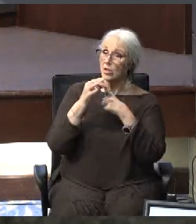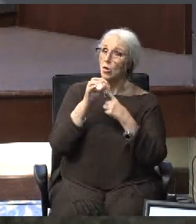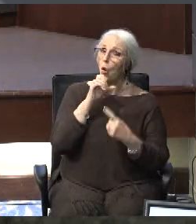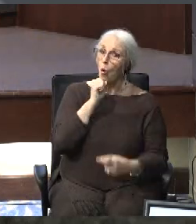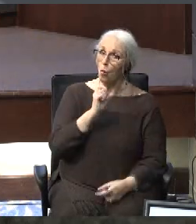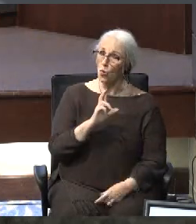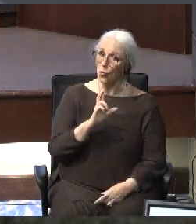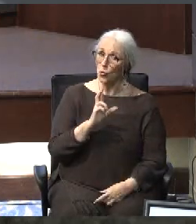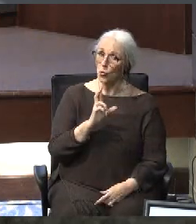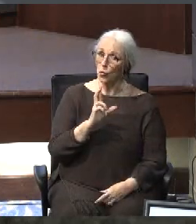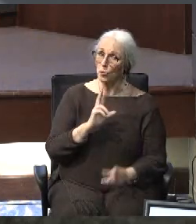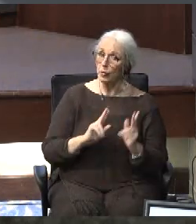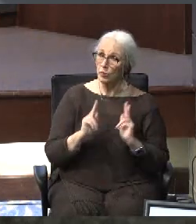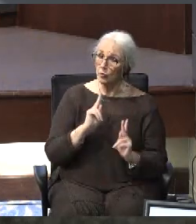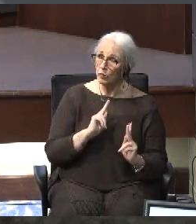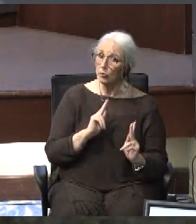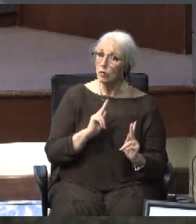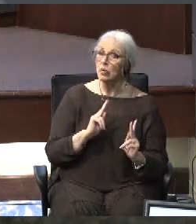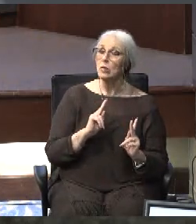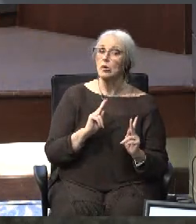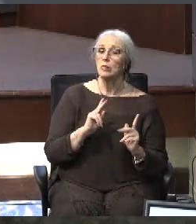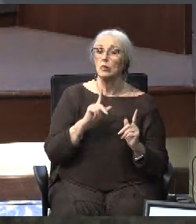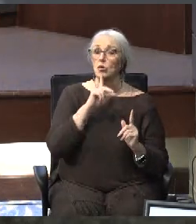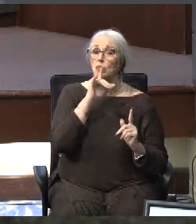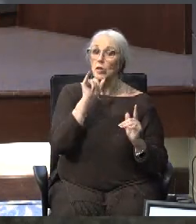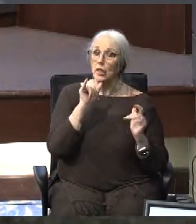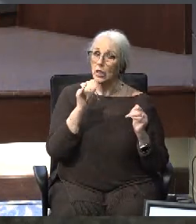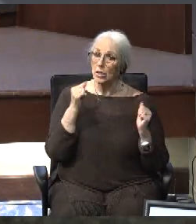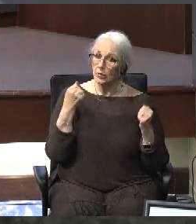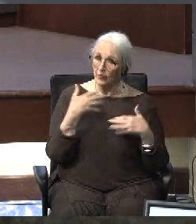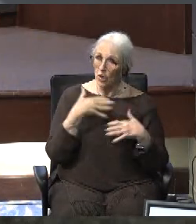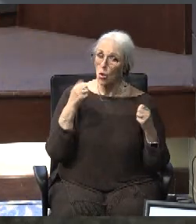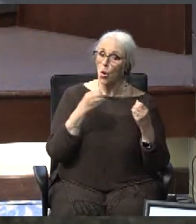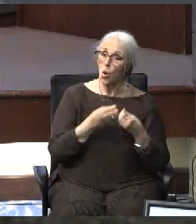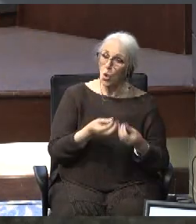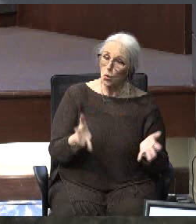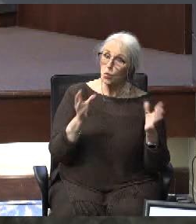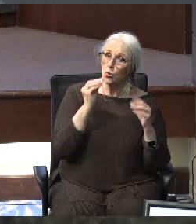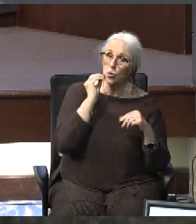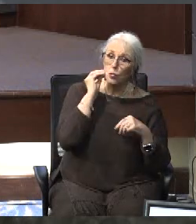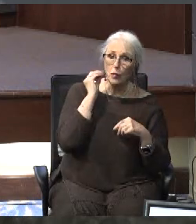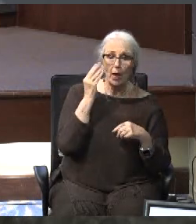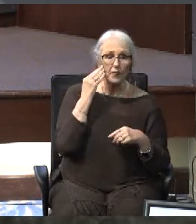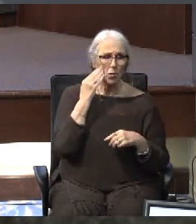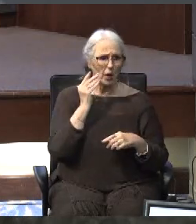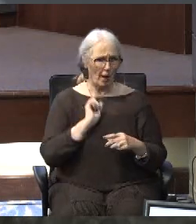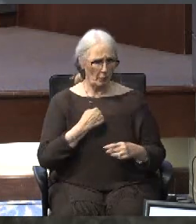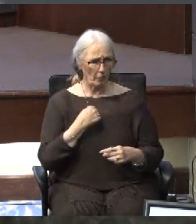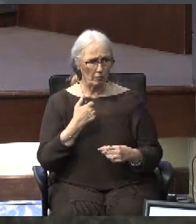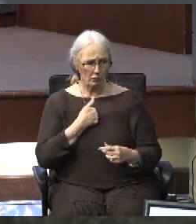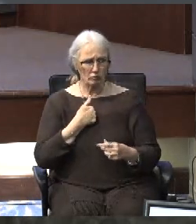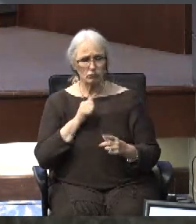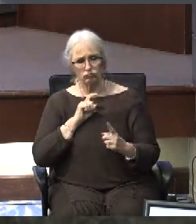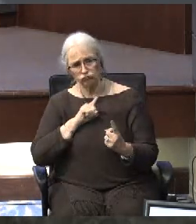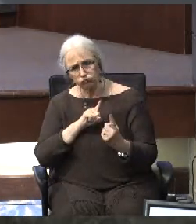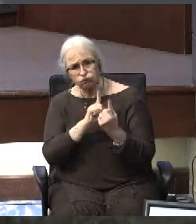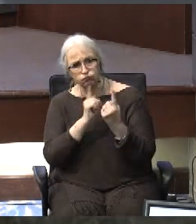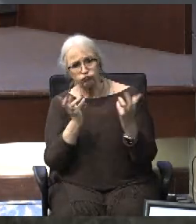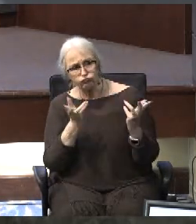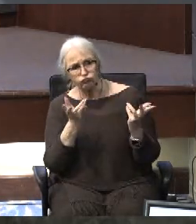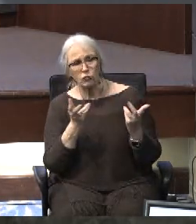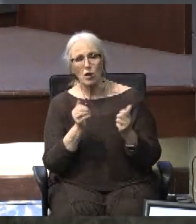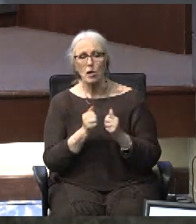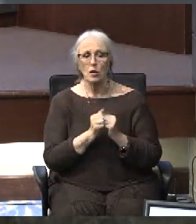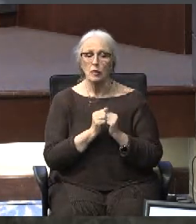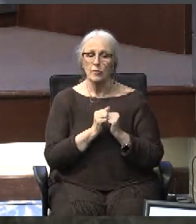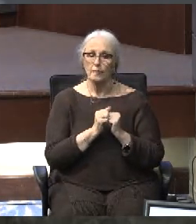citizens that are really scared to lose their home. I know I've gone out and talked to some, but not